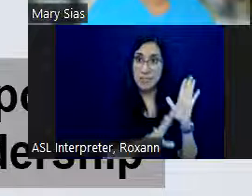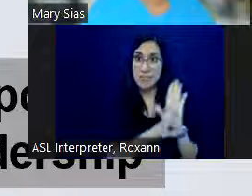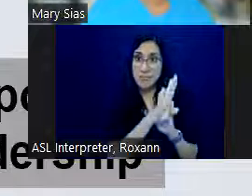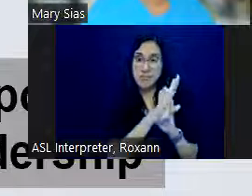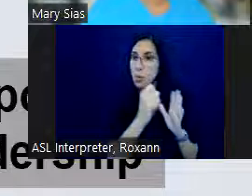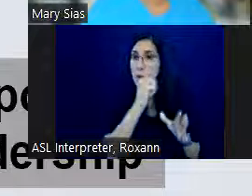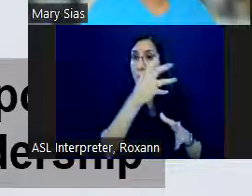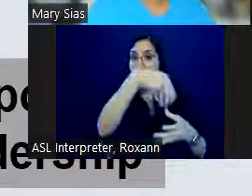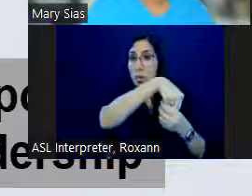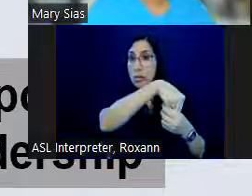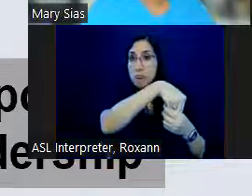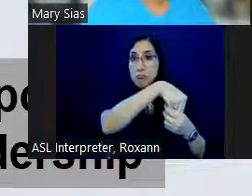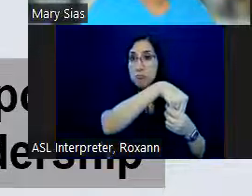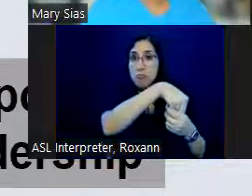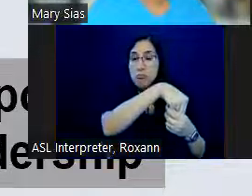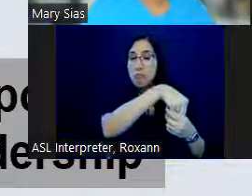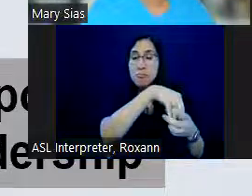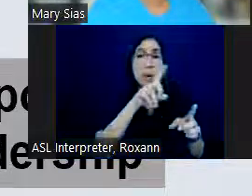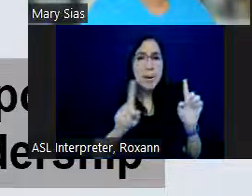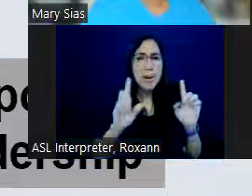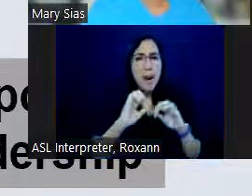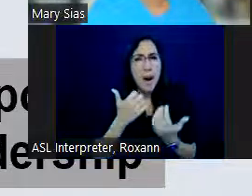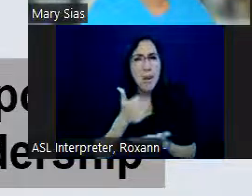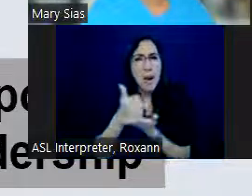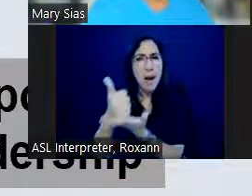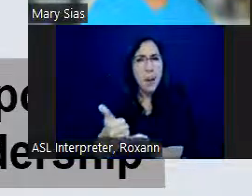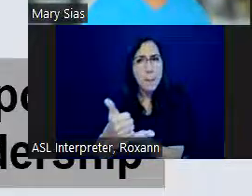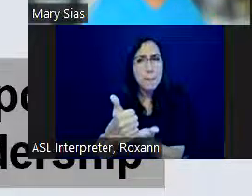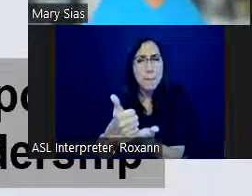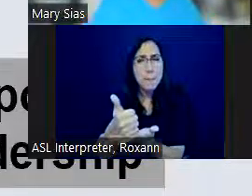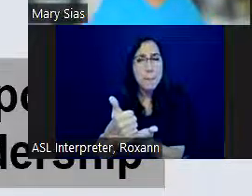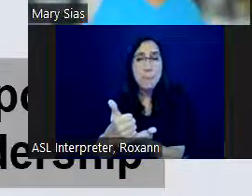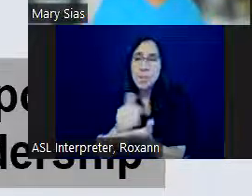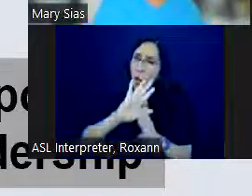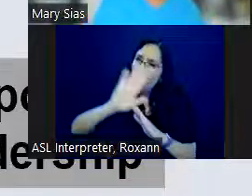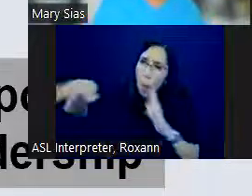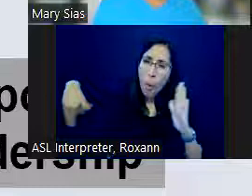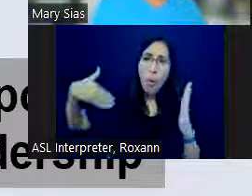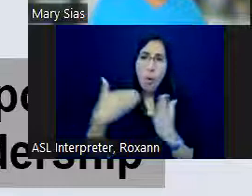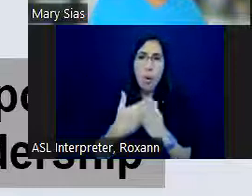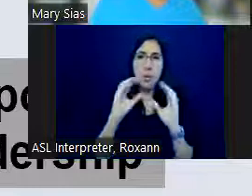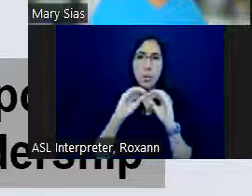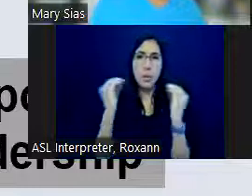inclusive. So how are we going to help all of these organizations